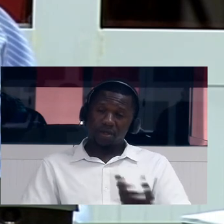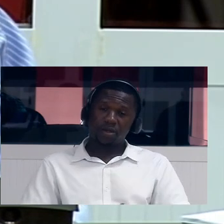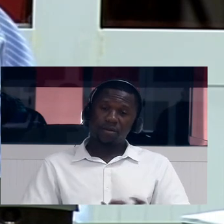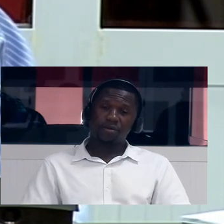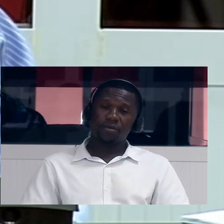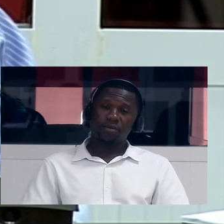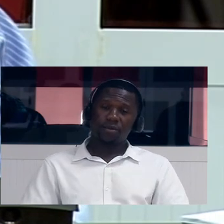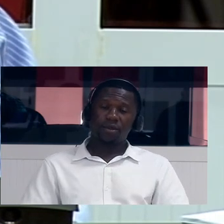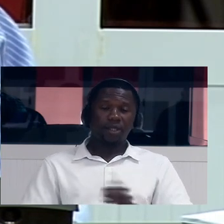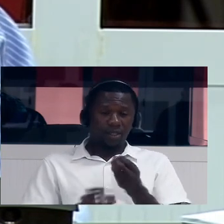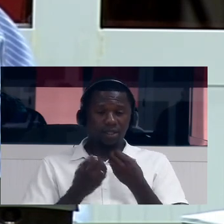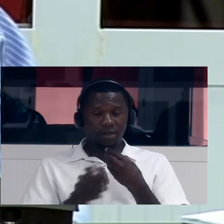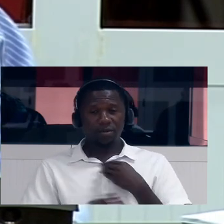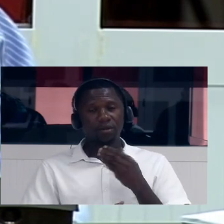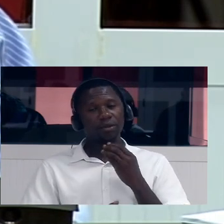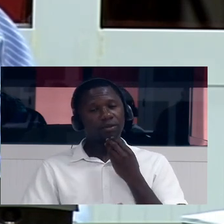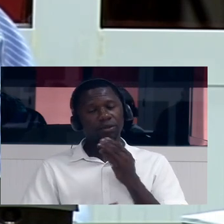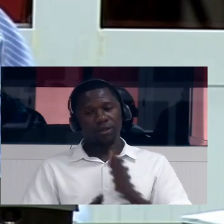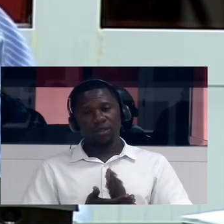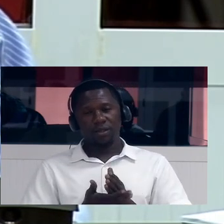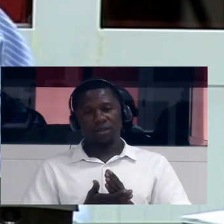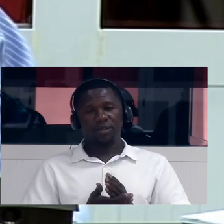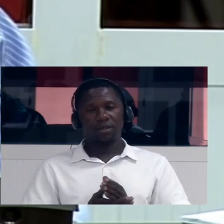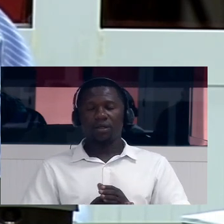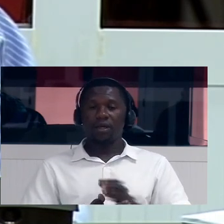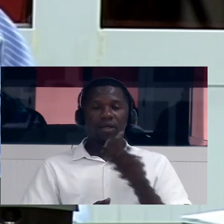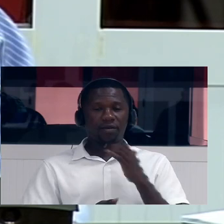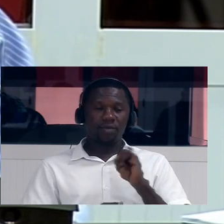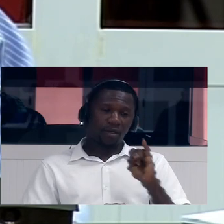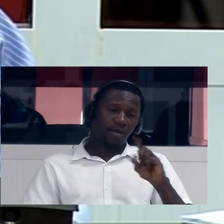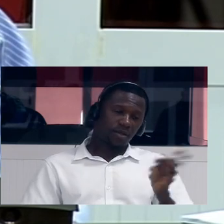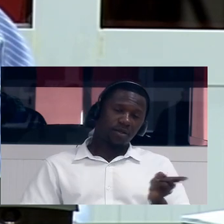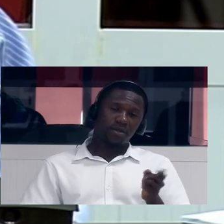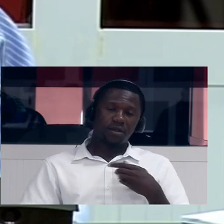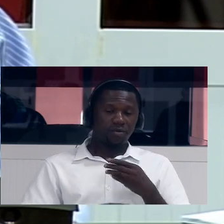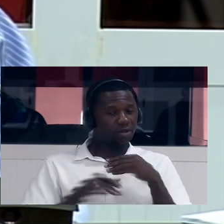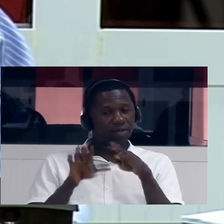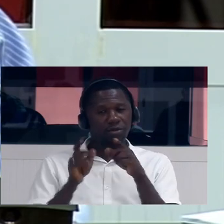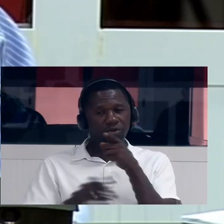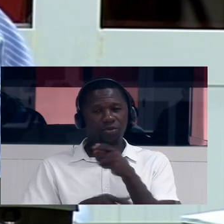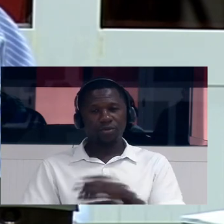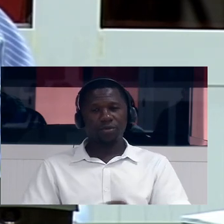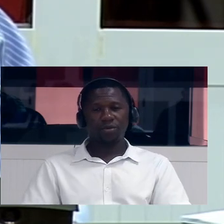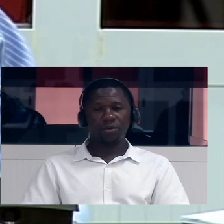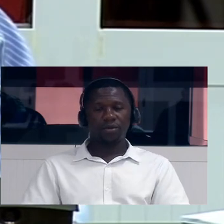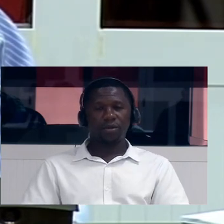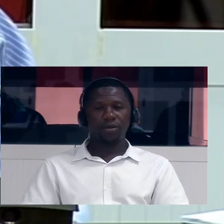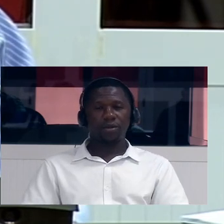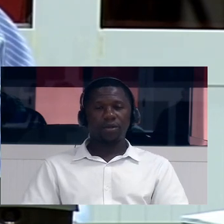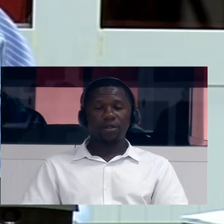me, sir, really and truly, if I was the IG, I will dismiss you. I said, if you're IG, you'll dismiss